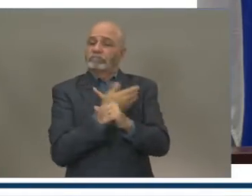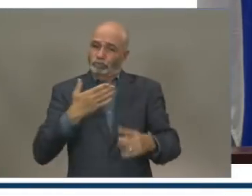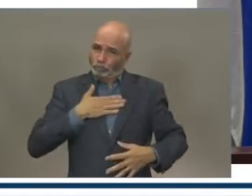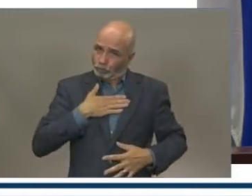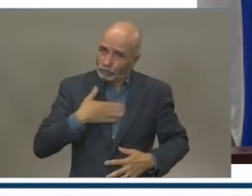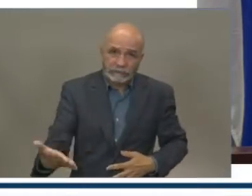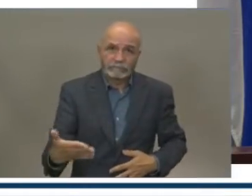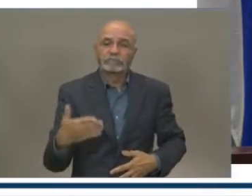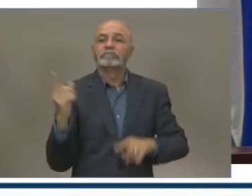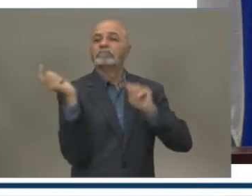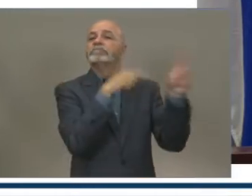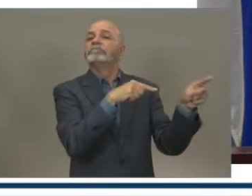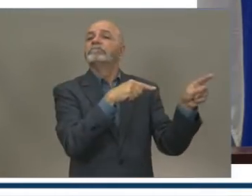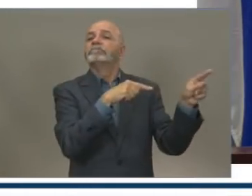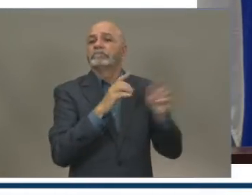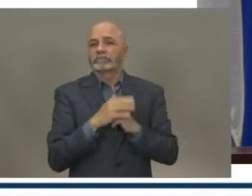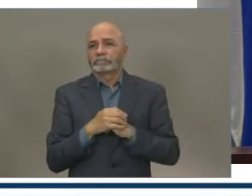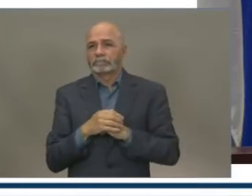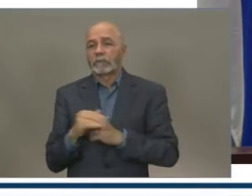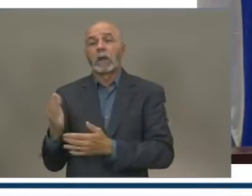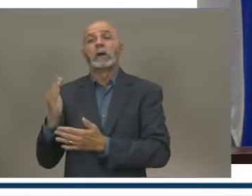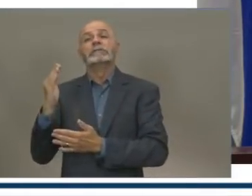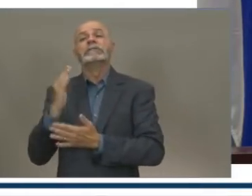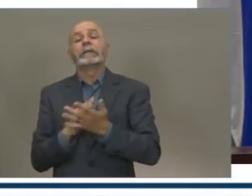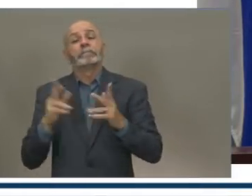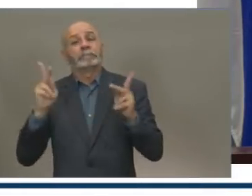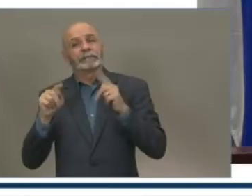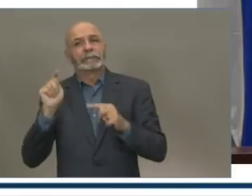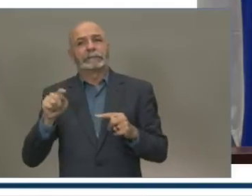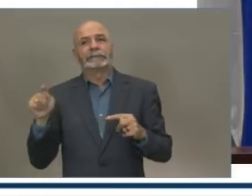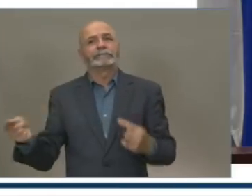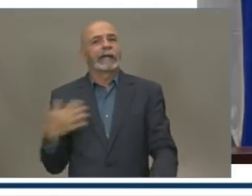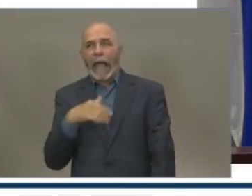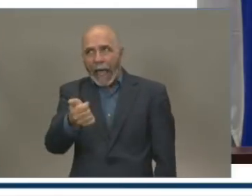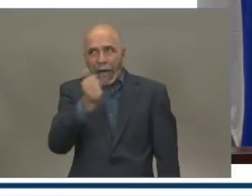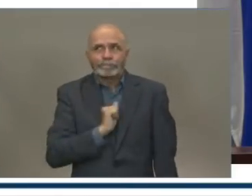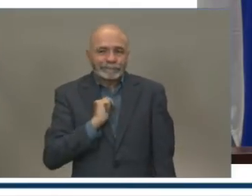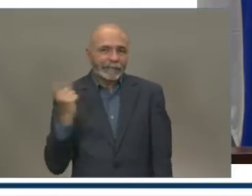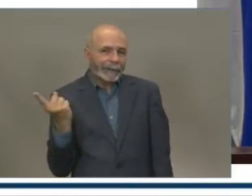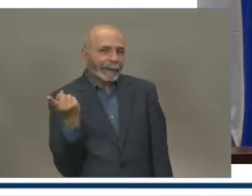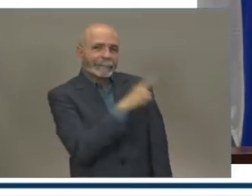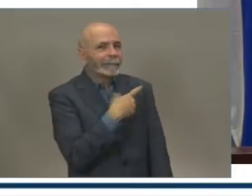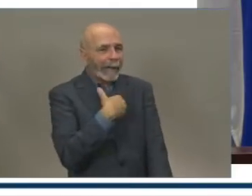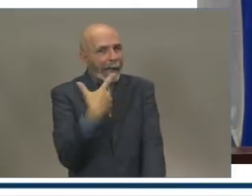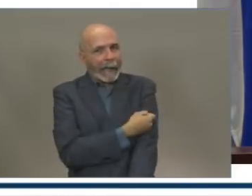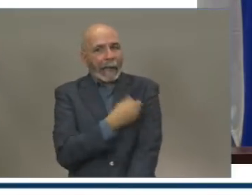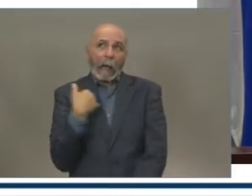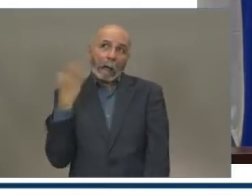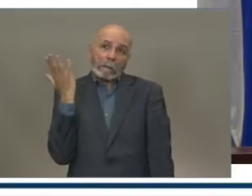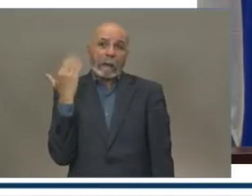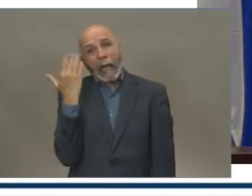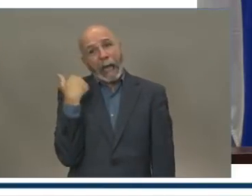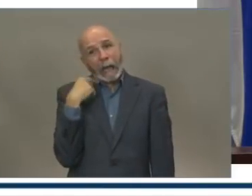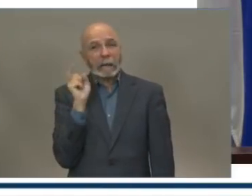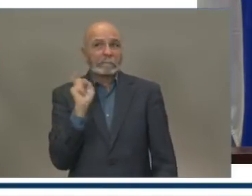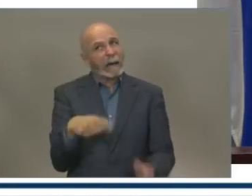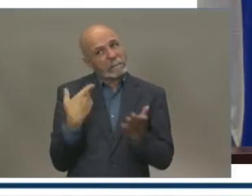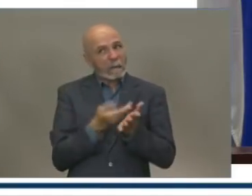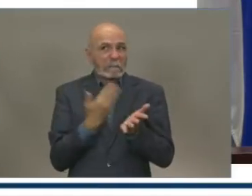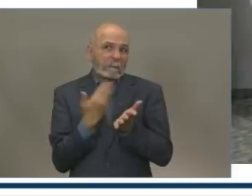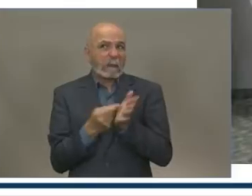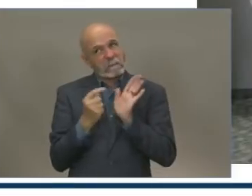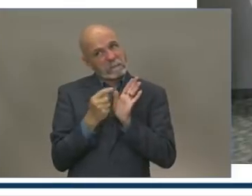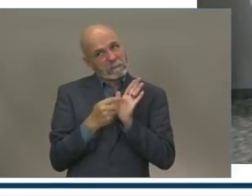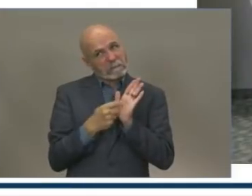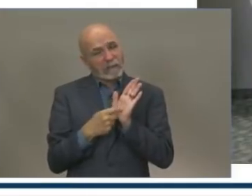are telling us that that the reason they're coming to get vaccinated is because of the proof of vaccination policy. Do you have any